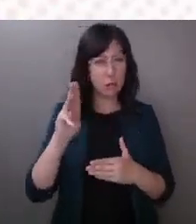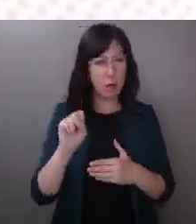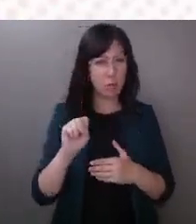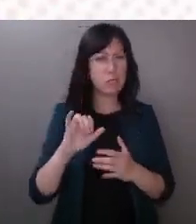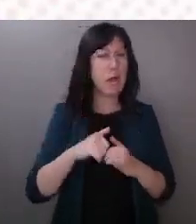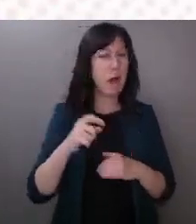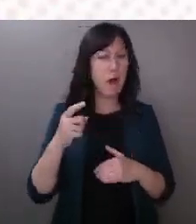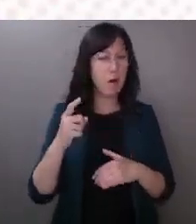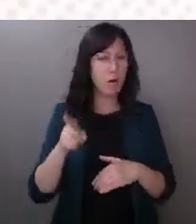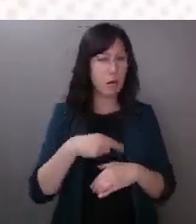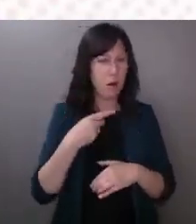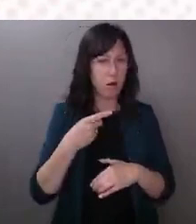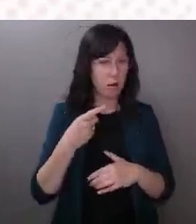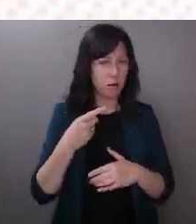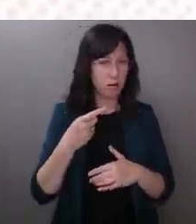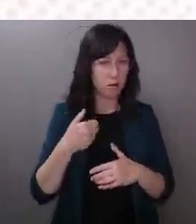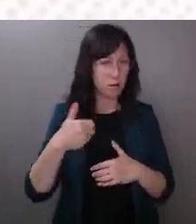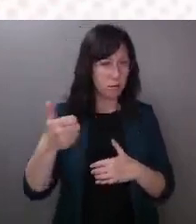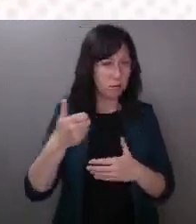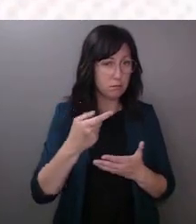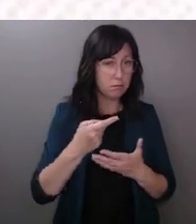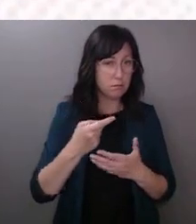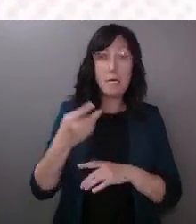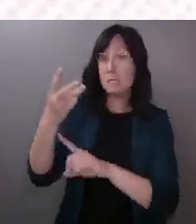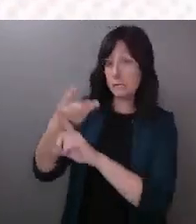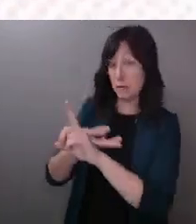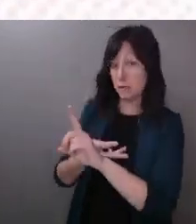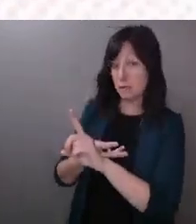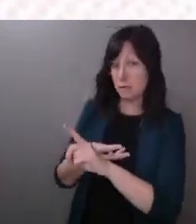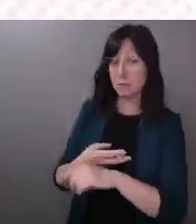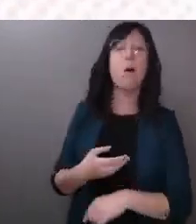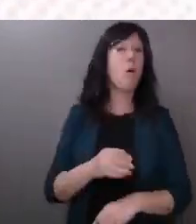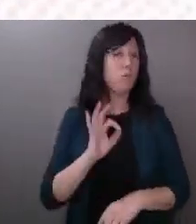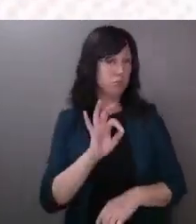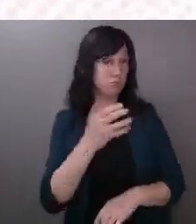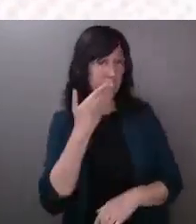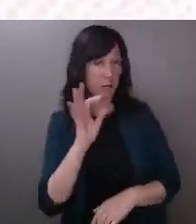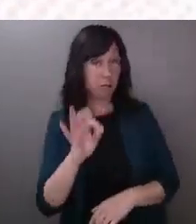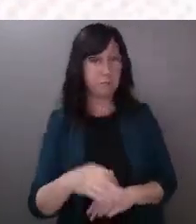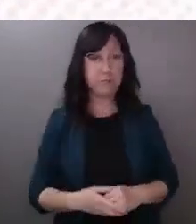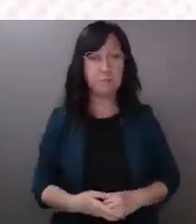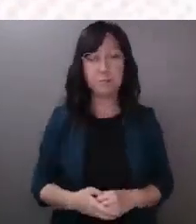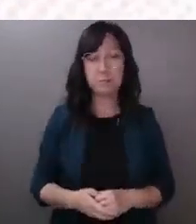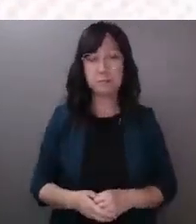times under normal service per car? 6 months. Great, thank you very much.